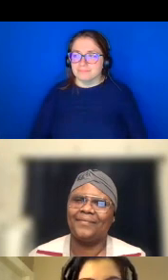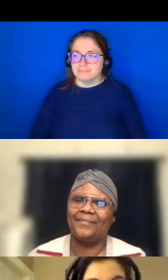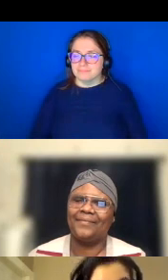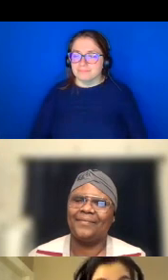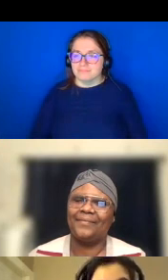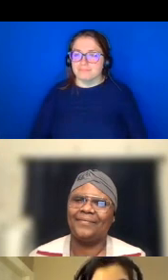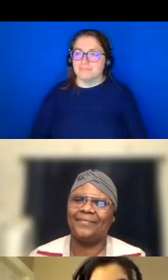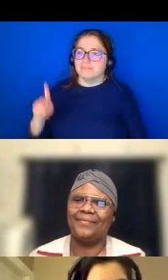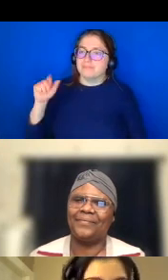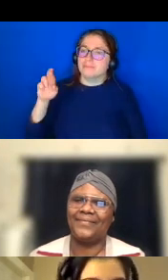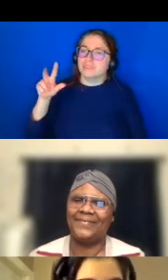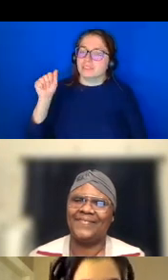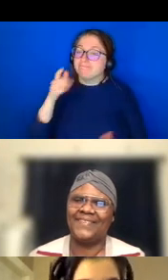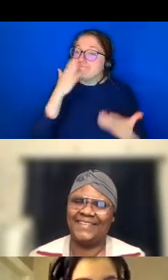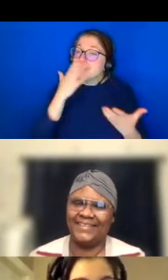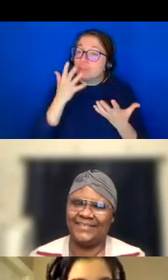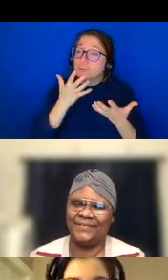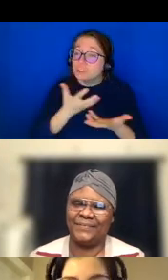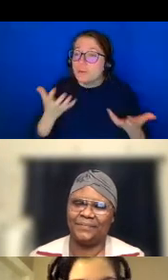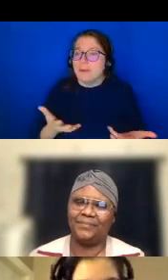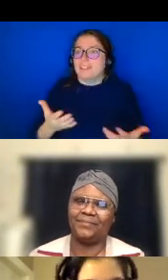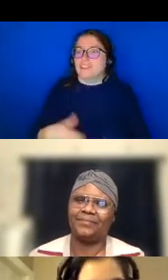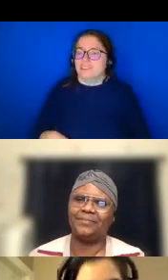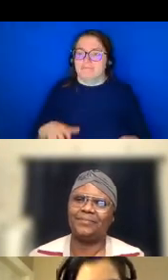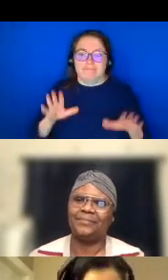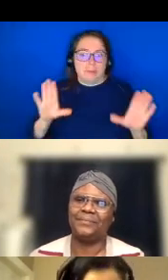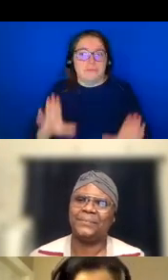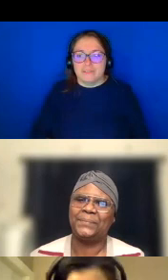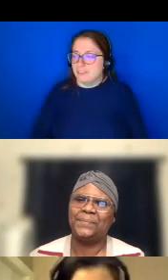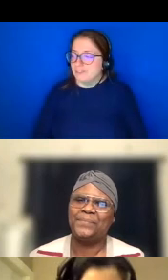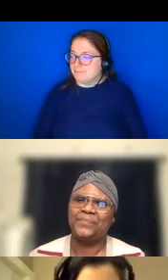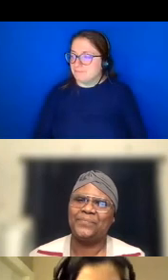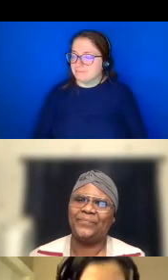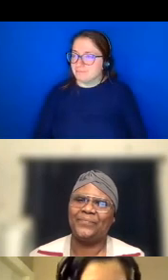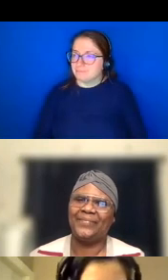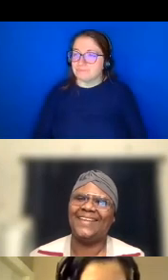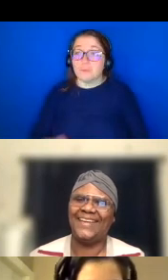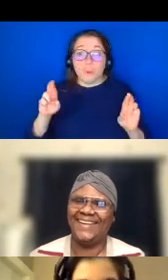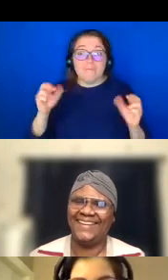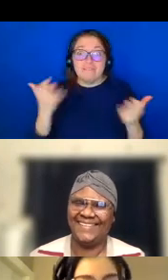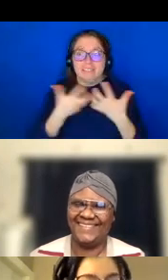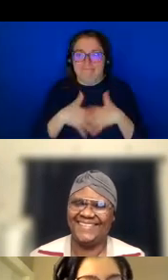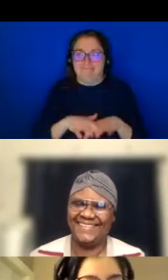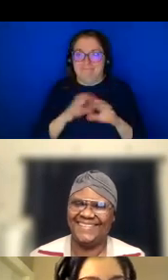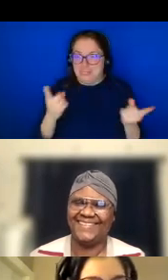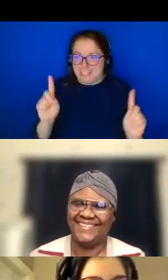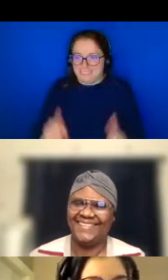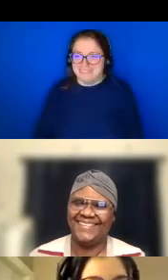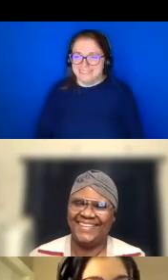All right, awesome. Thank you so much, Gina. That was a really nice interaction. I hope everything goes well with that connection.